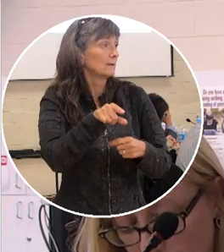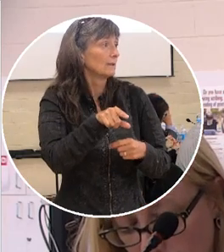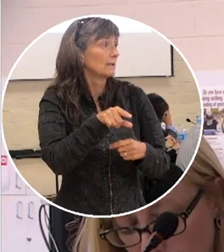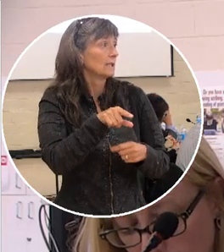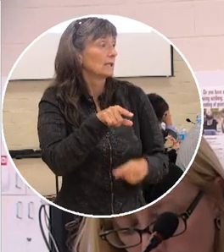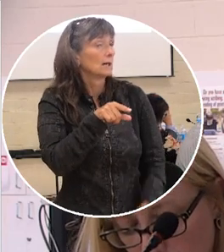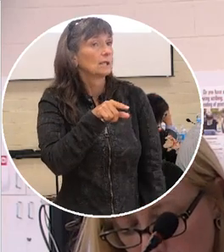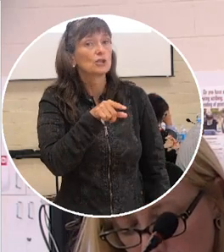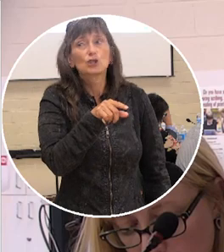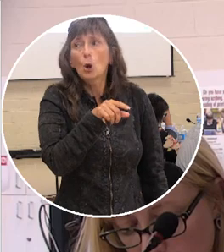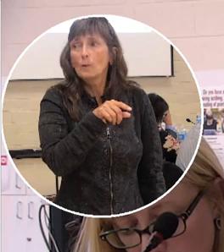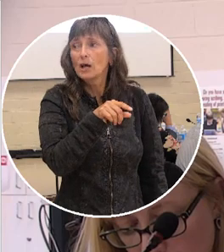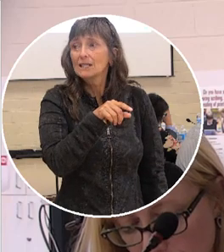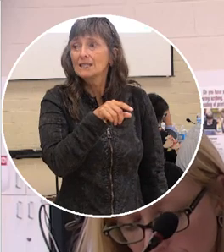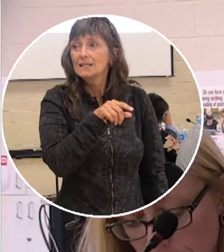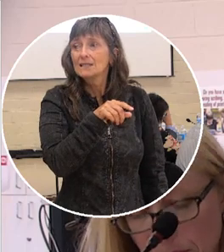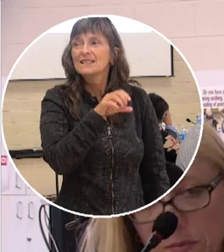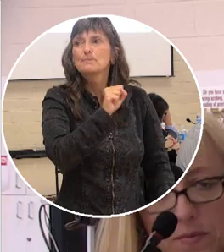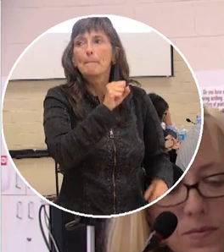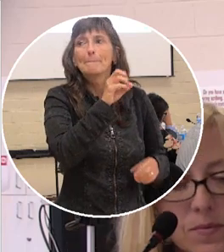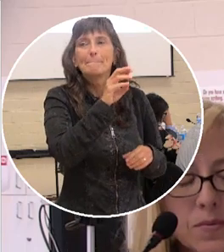box. Okay.